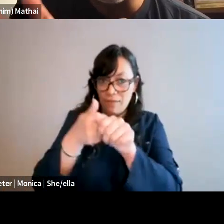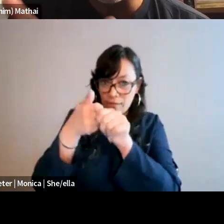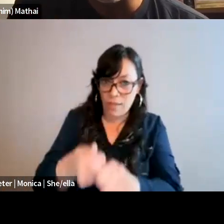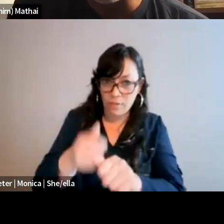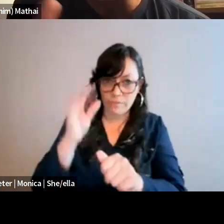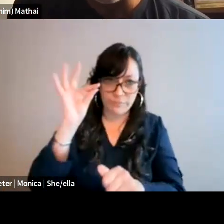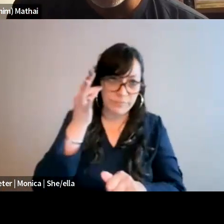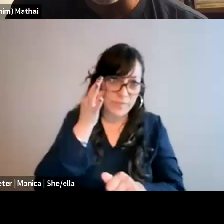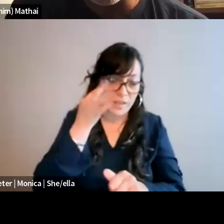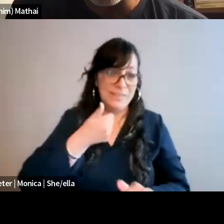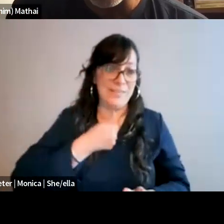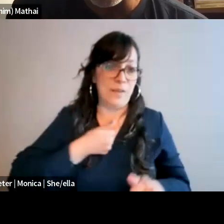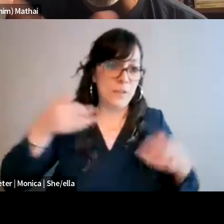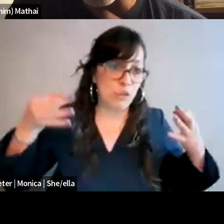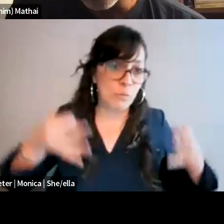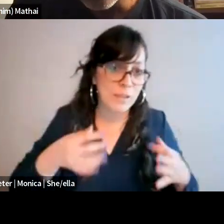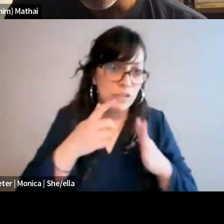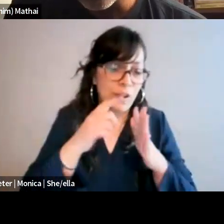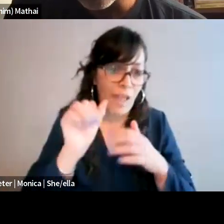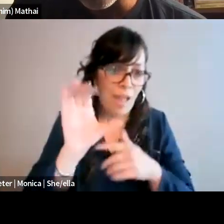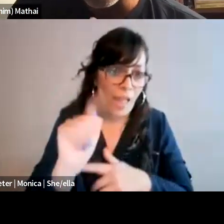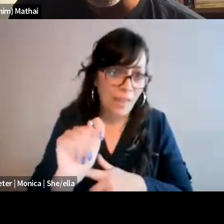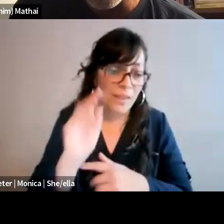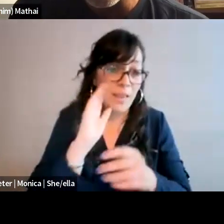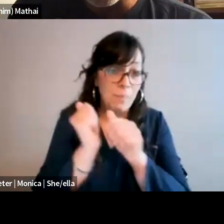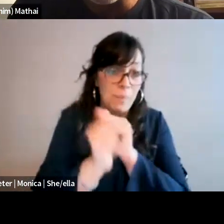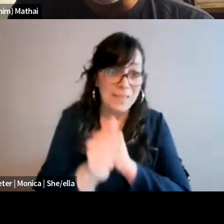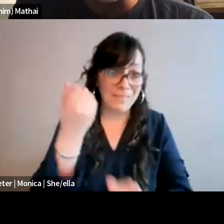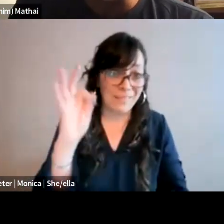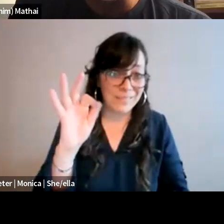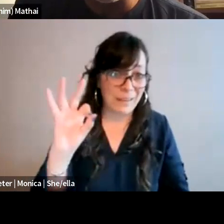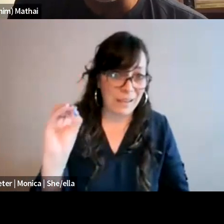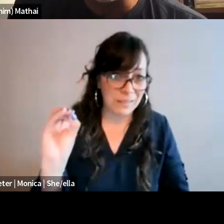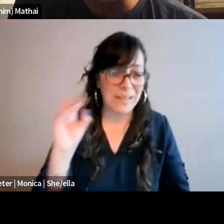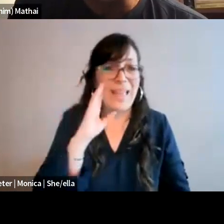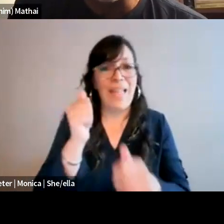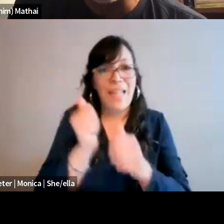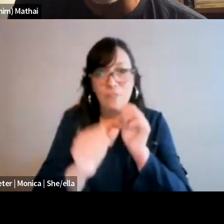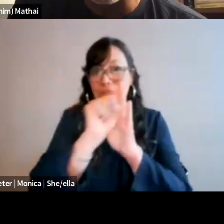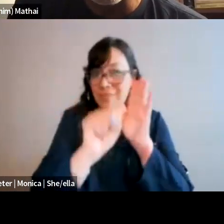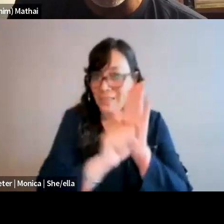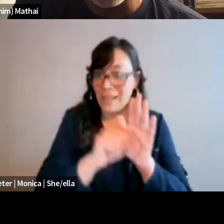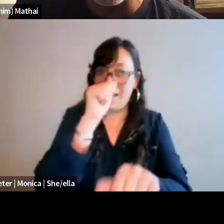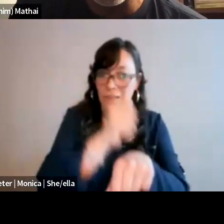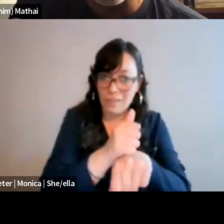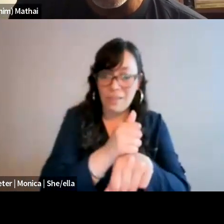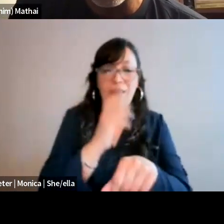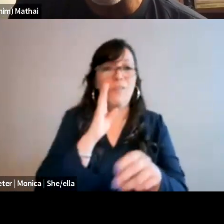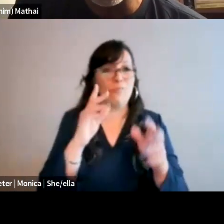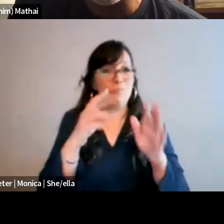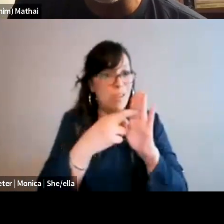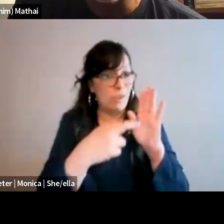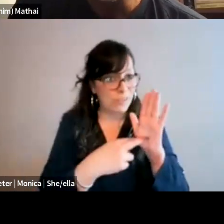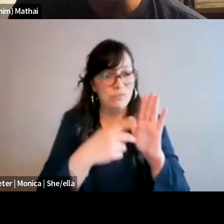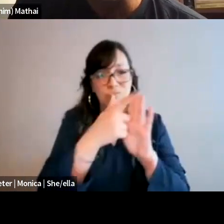Federal Self-Determination Act that was passed in 1990. Every state was required to create regulations that would actually allow